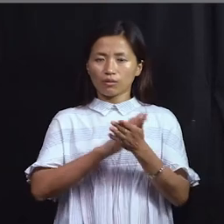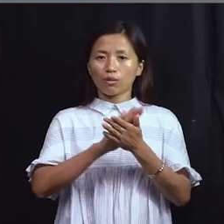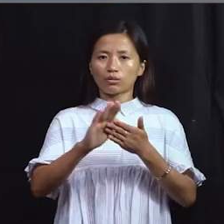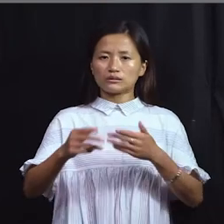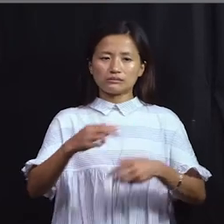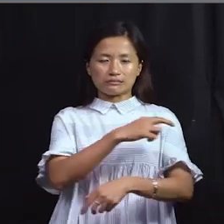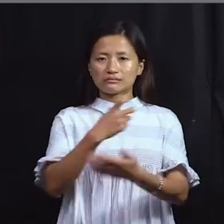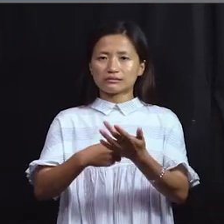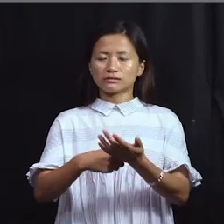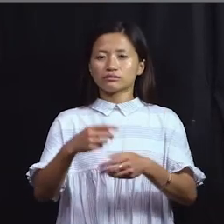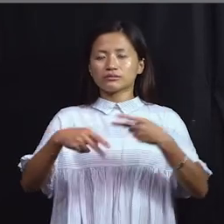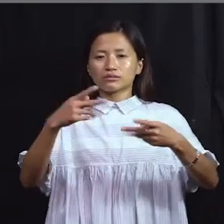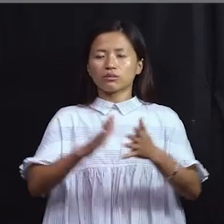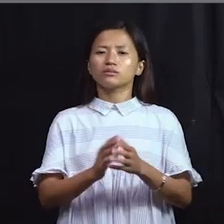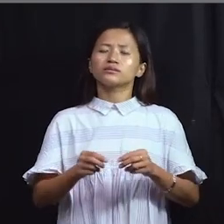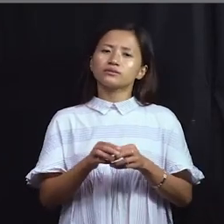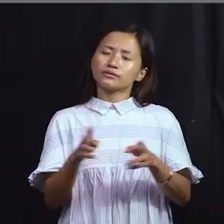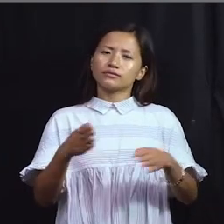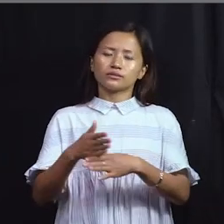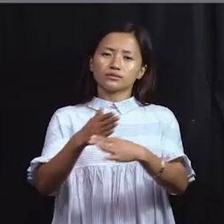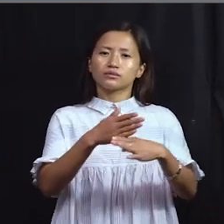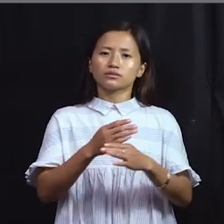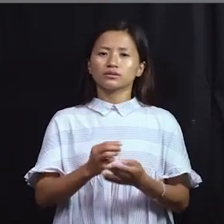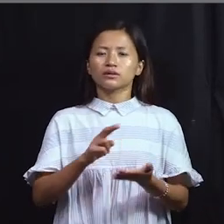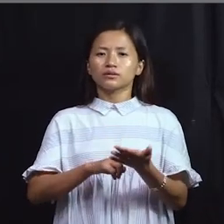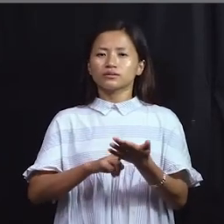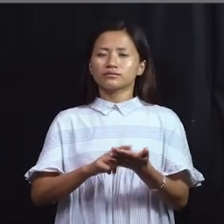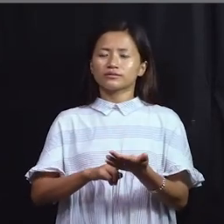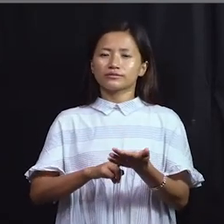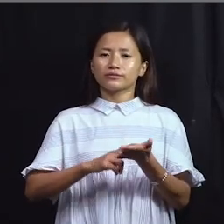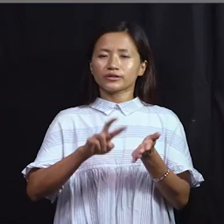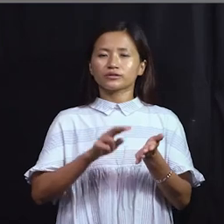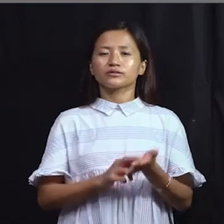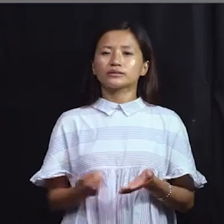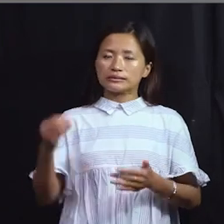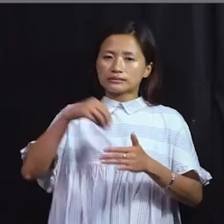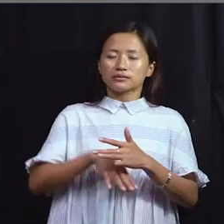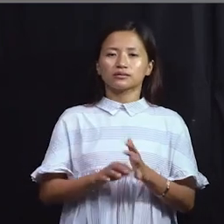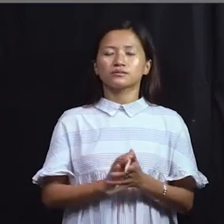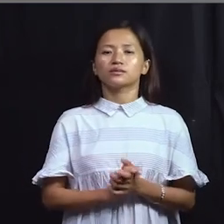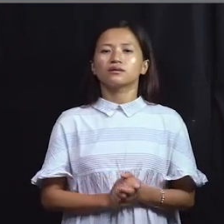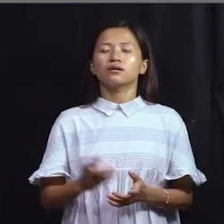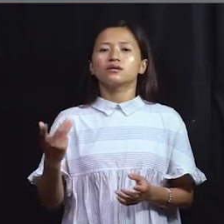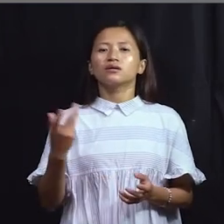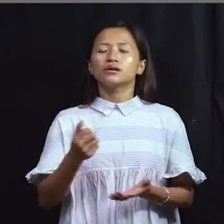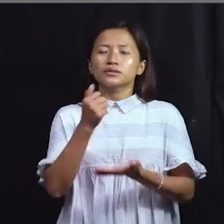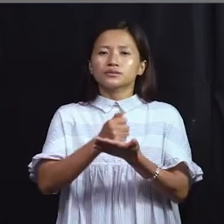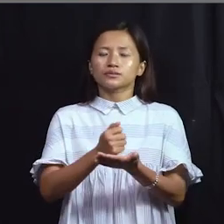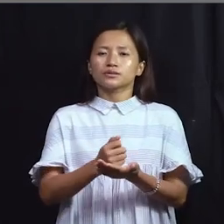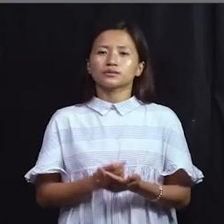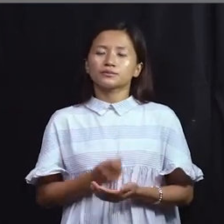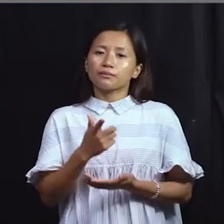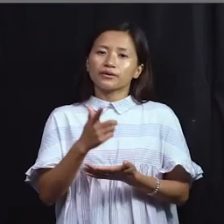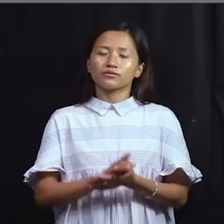These are the major contributor to our national income. So this year, how much should we spend